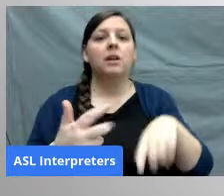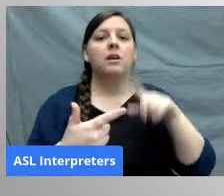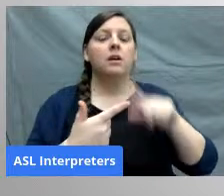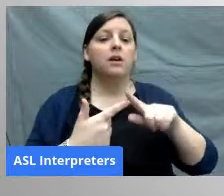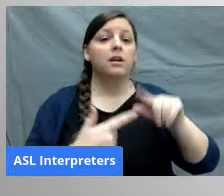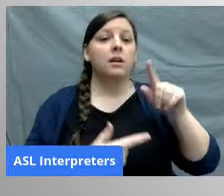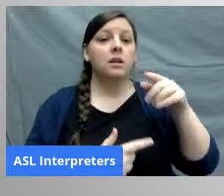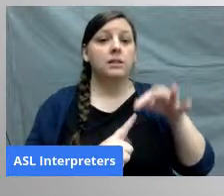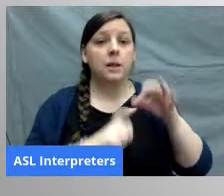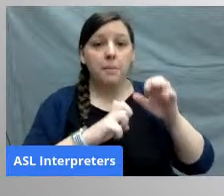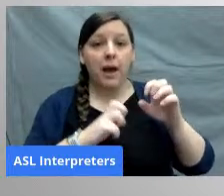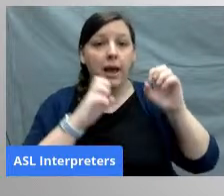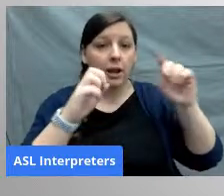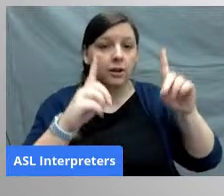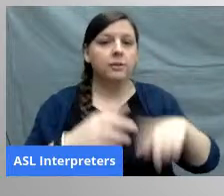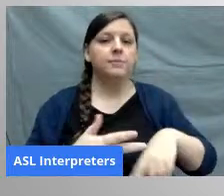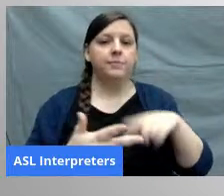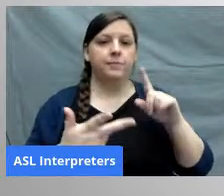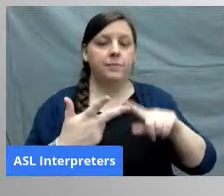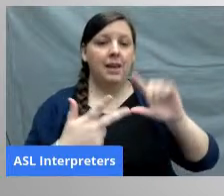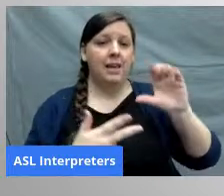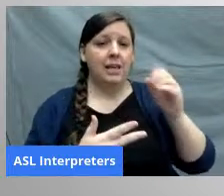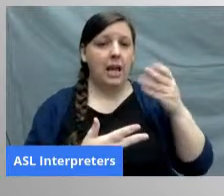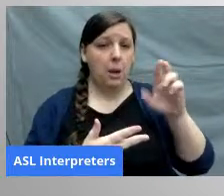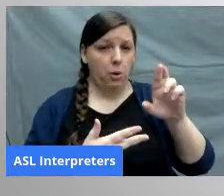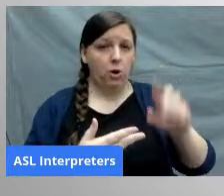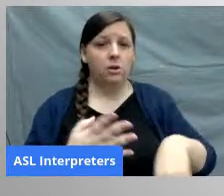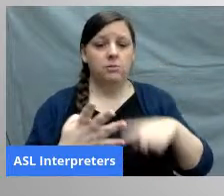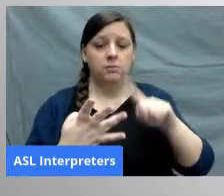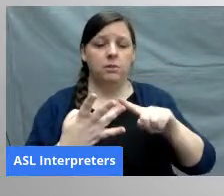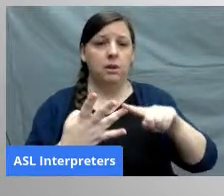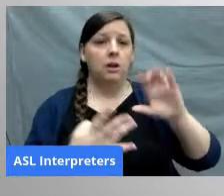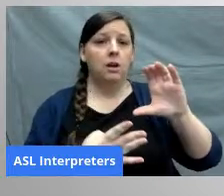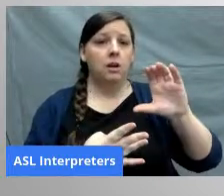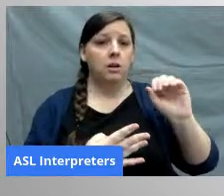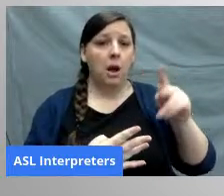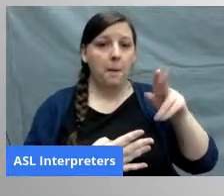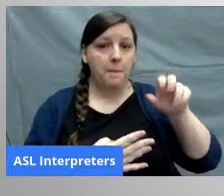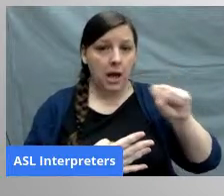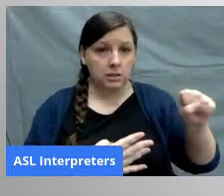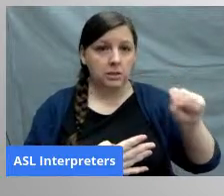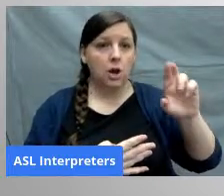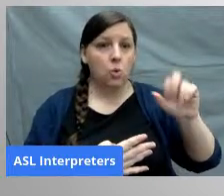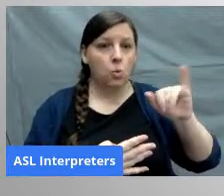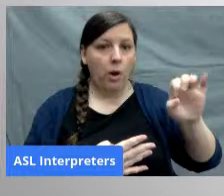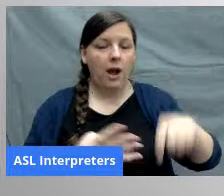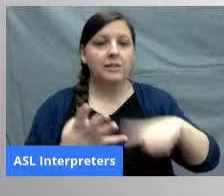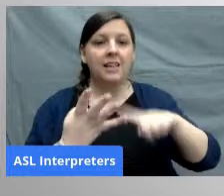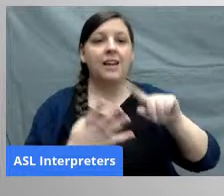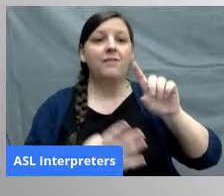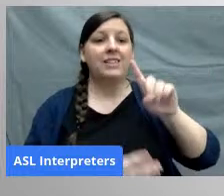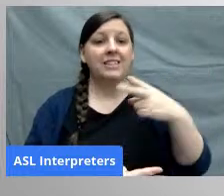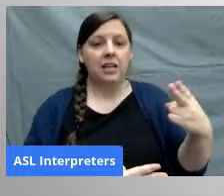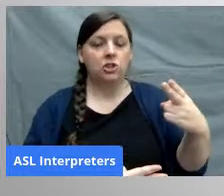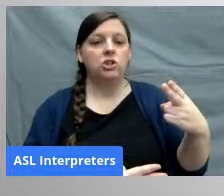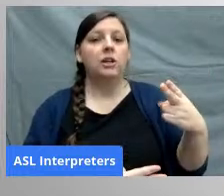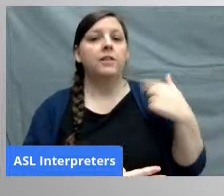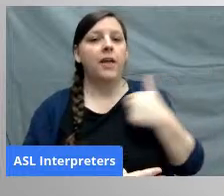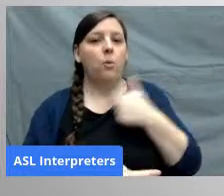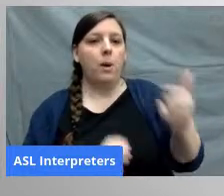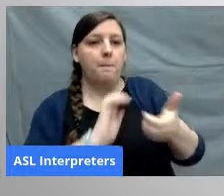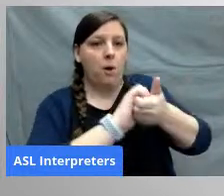our Compass and RISE classroom. And then we have our deaf and hard of hearing classrooms that we partner with